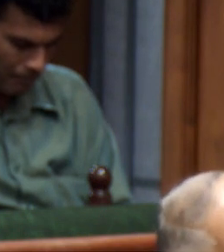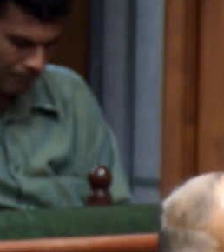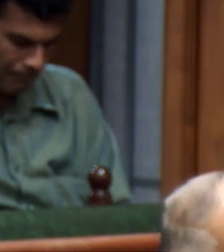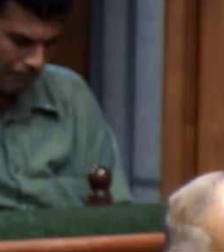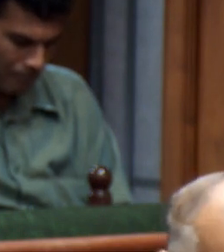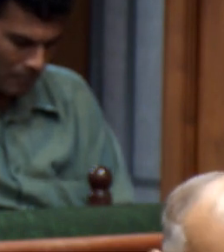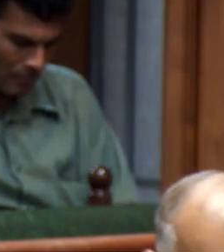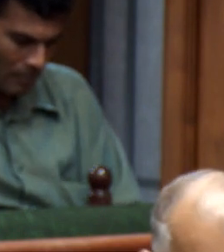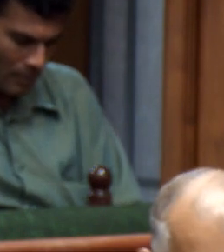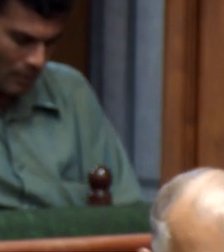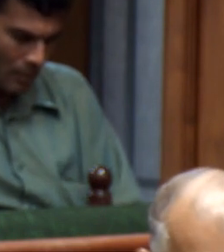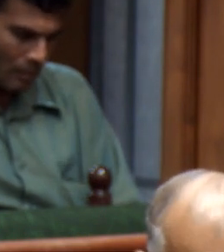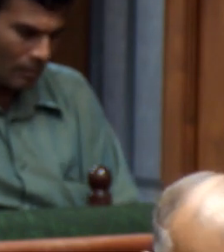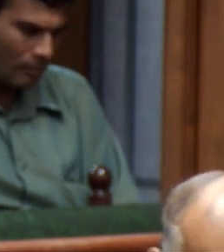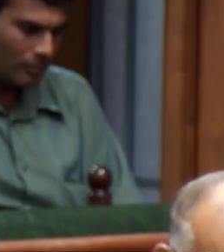400,000,